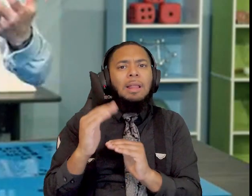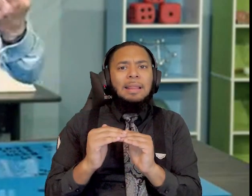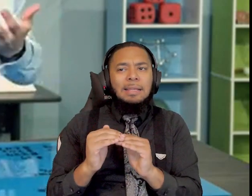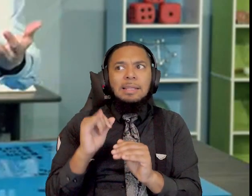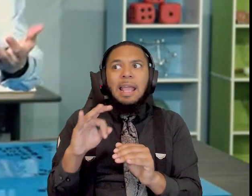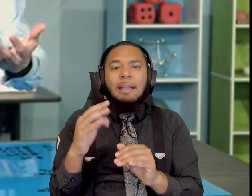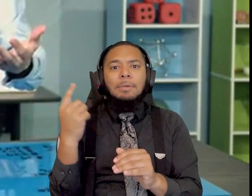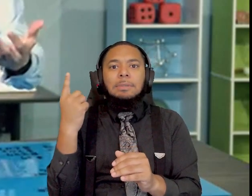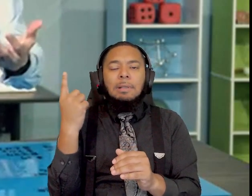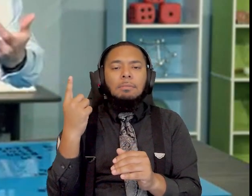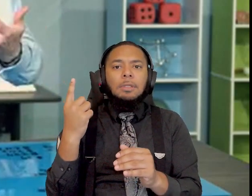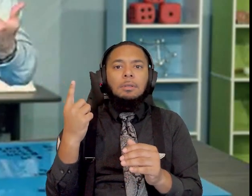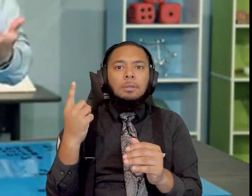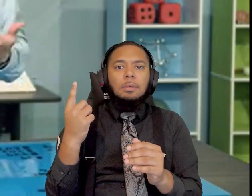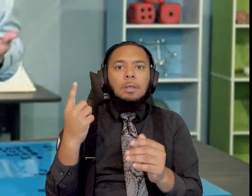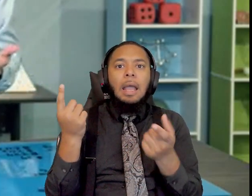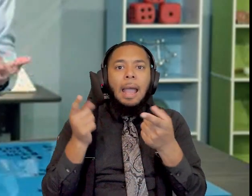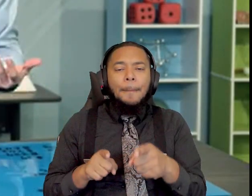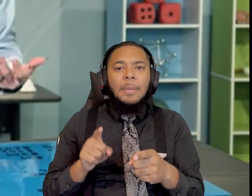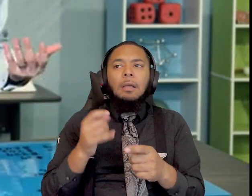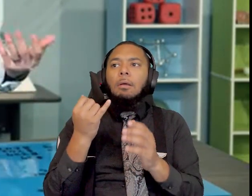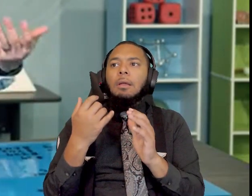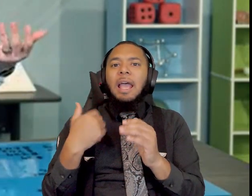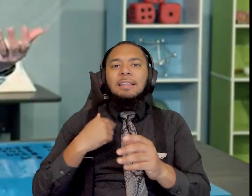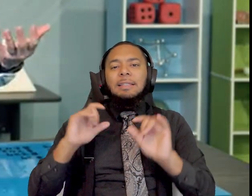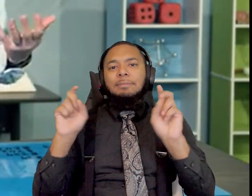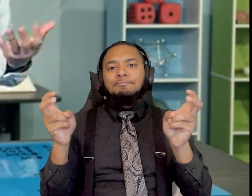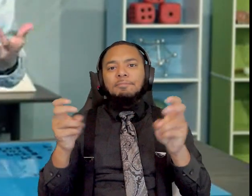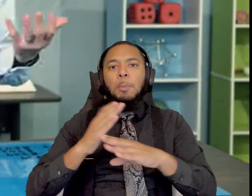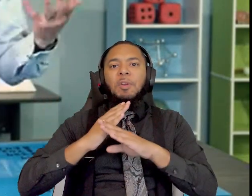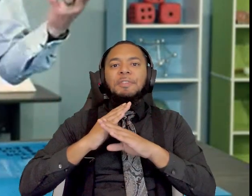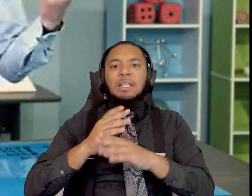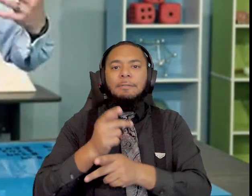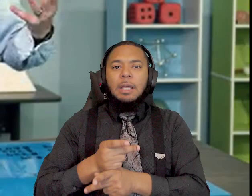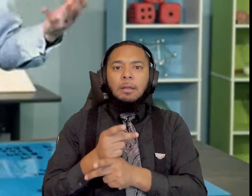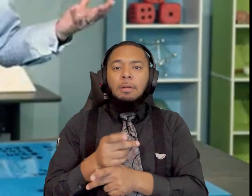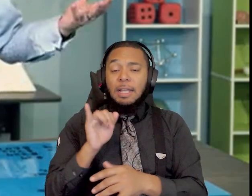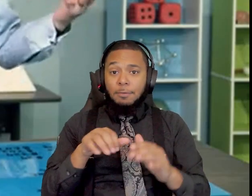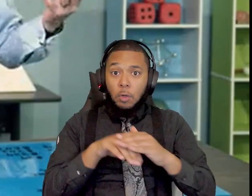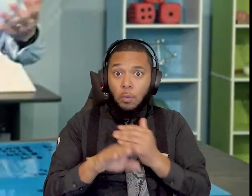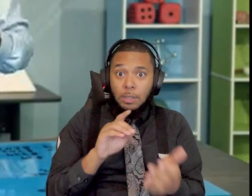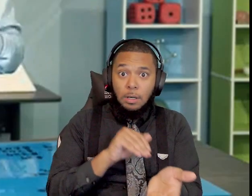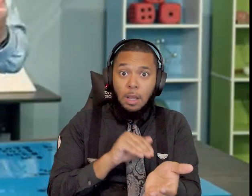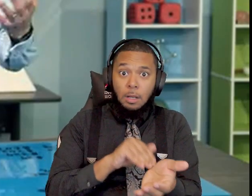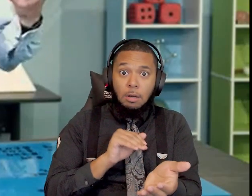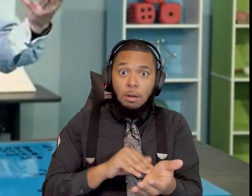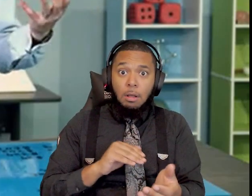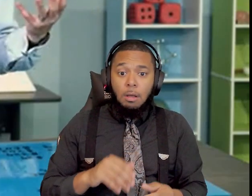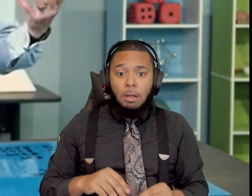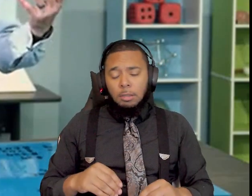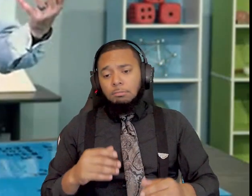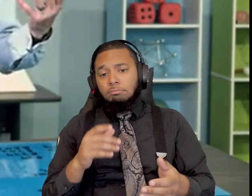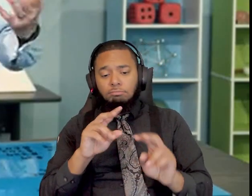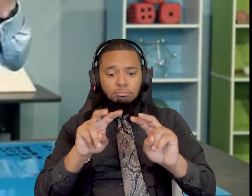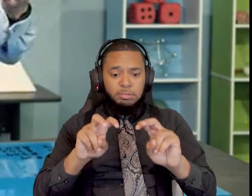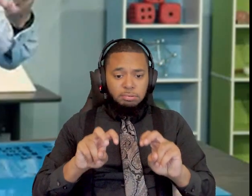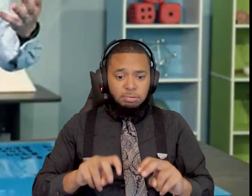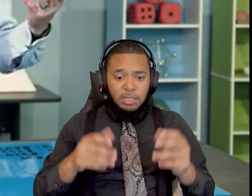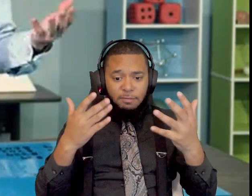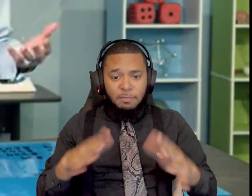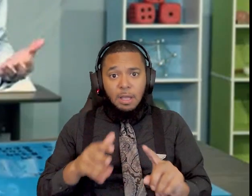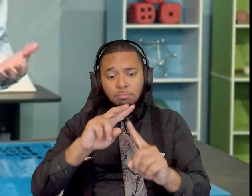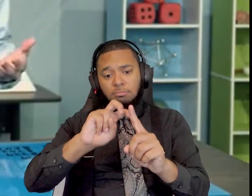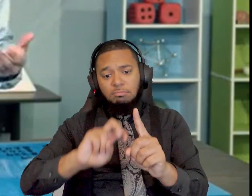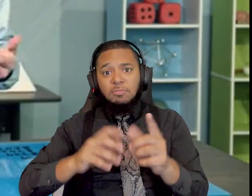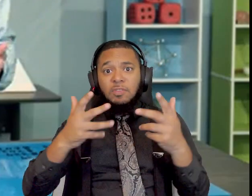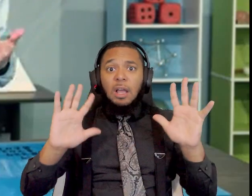happens we want preventative care like if you go in there and then they're like well you look great you know everything sounds good you can